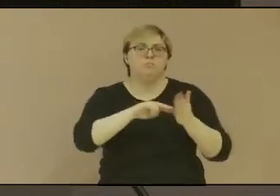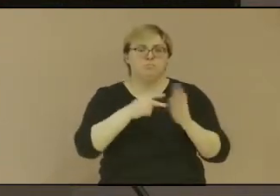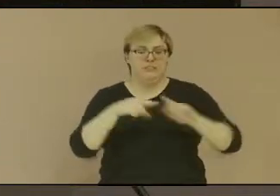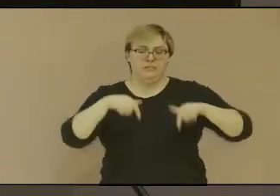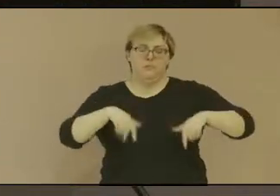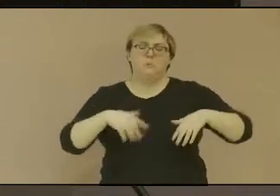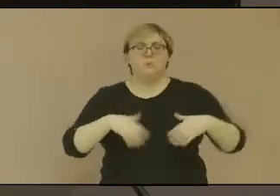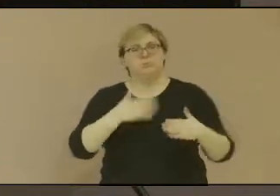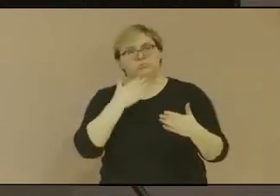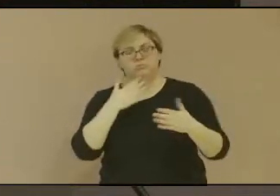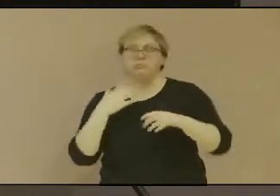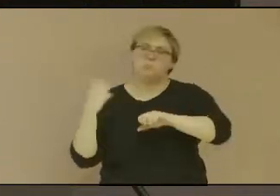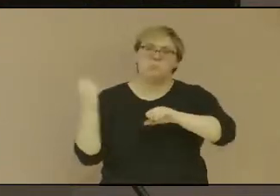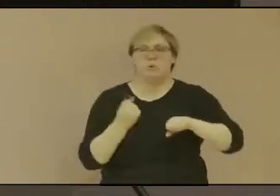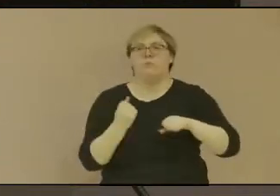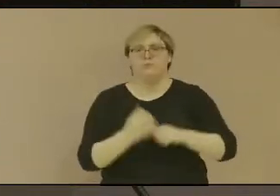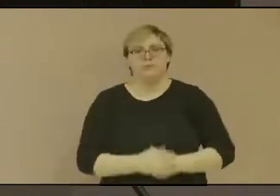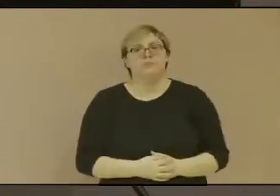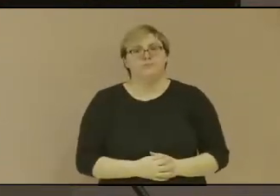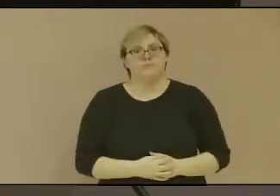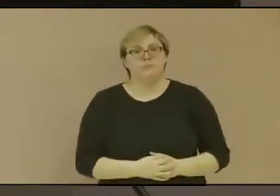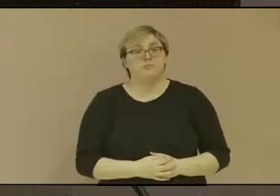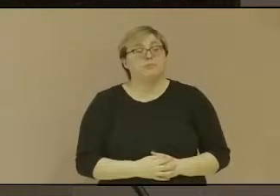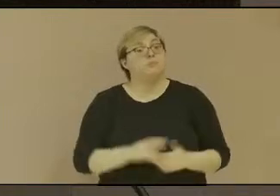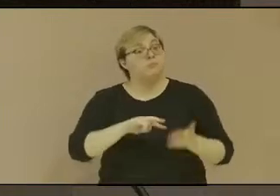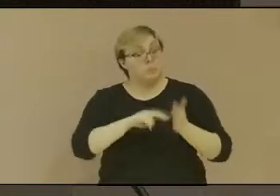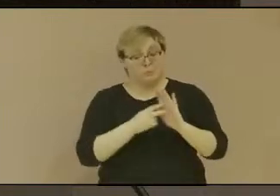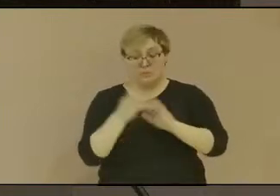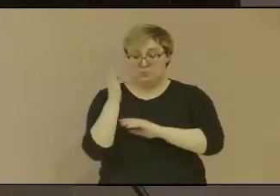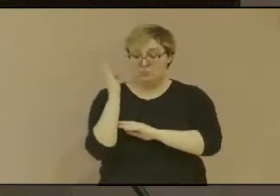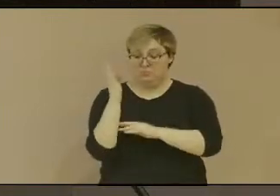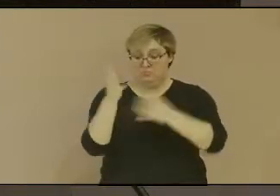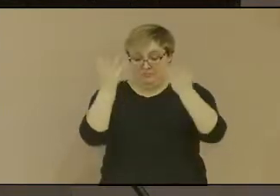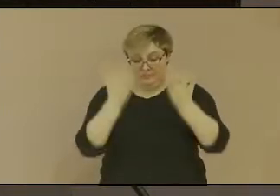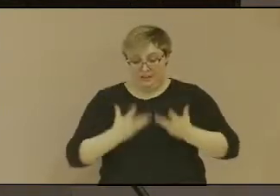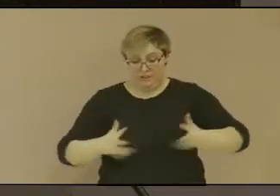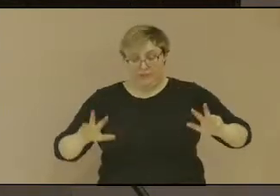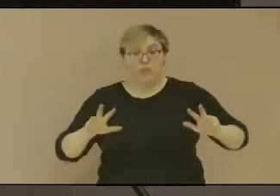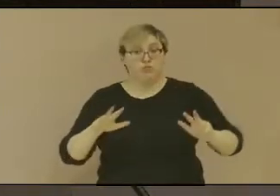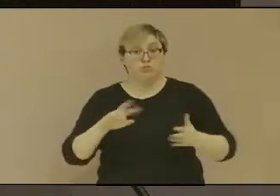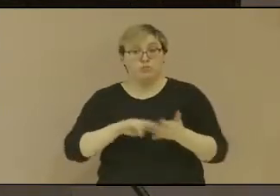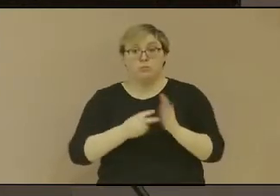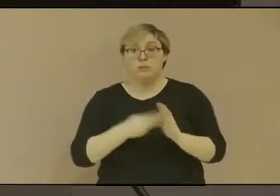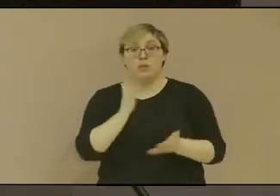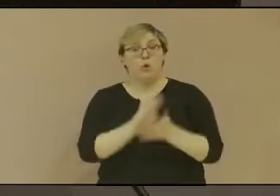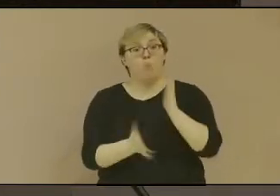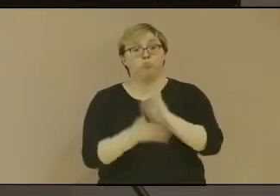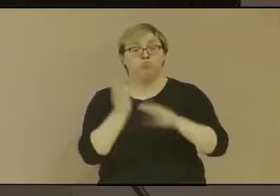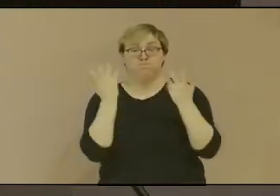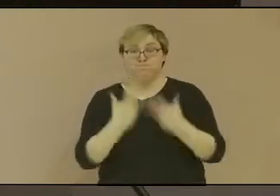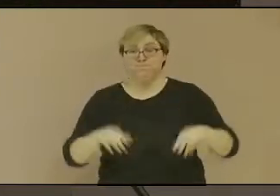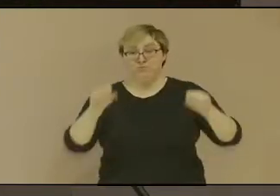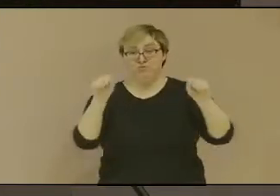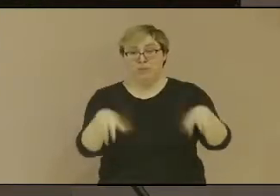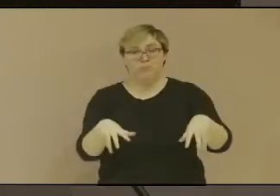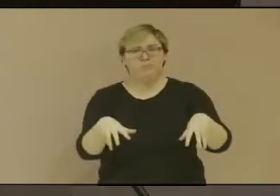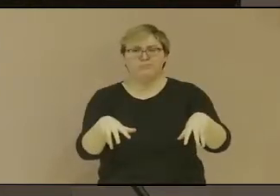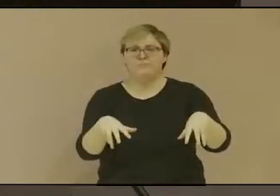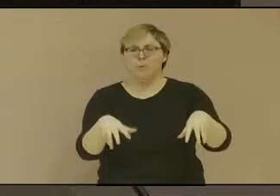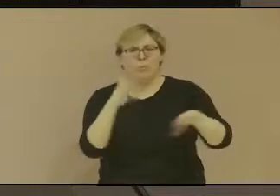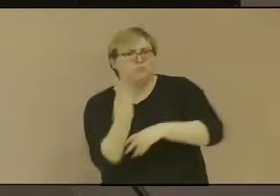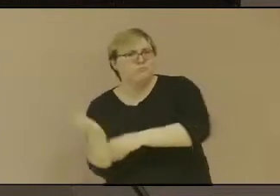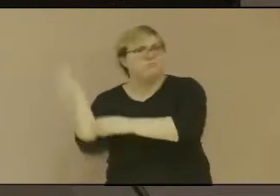The end of this series is not the end of the work, though. Let us carry forward the lessons we have learned, continue asking